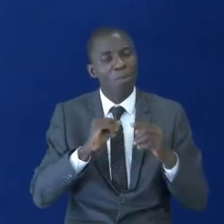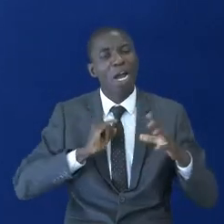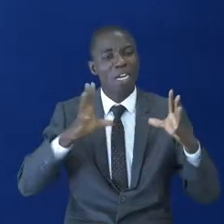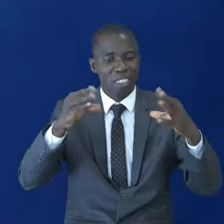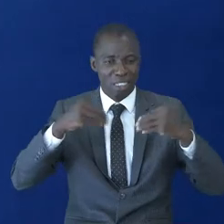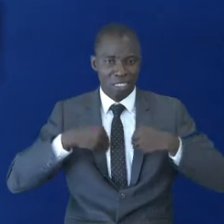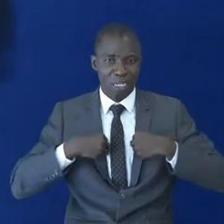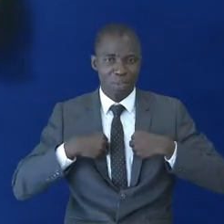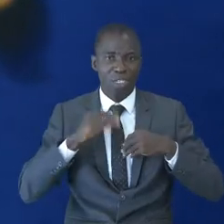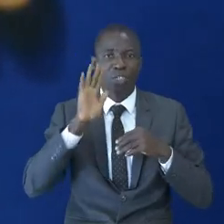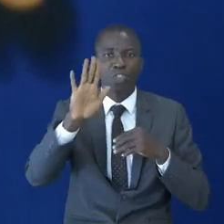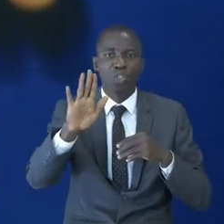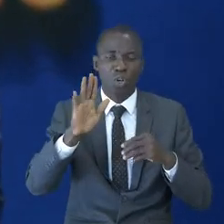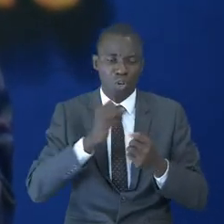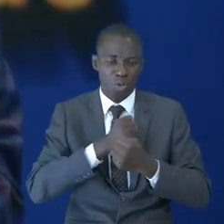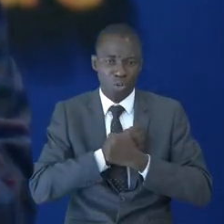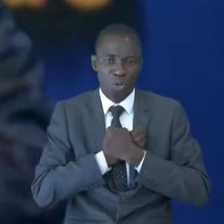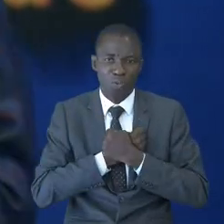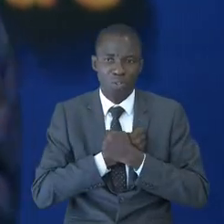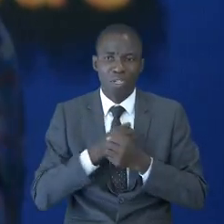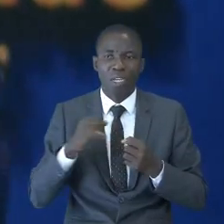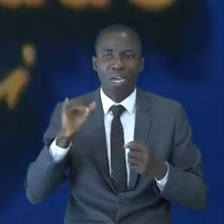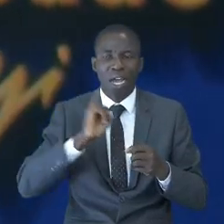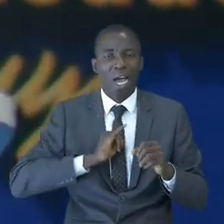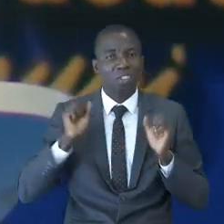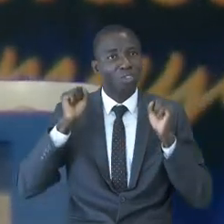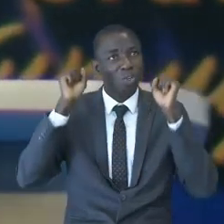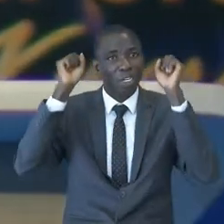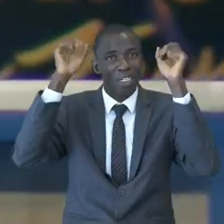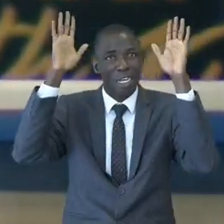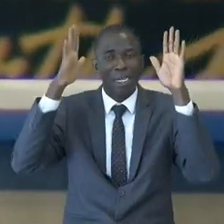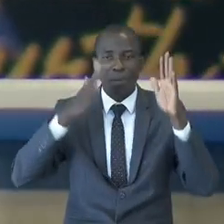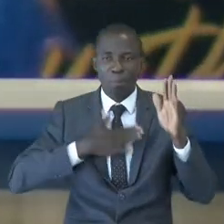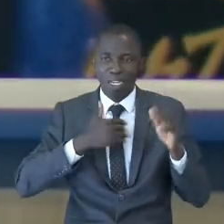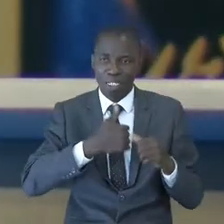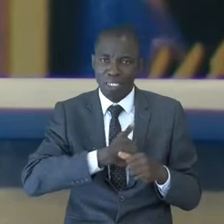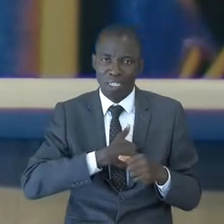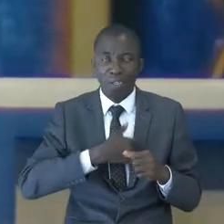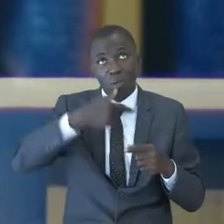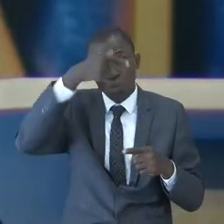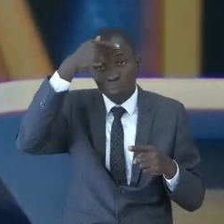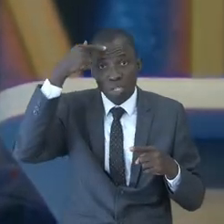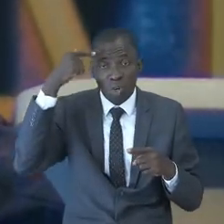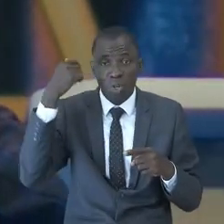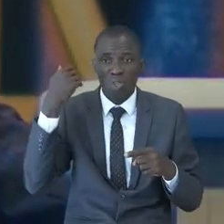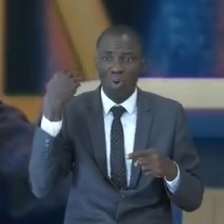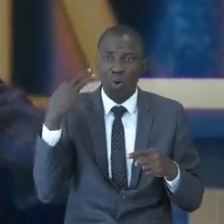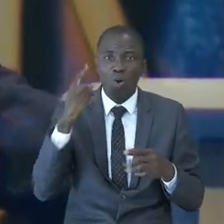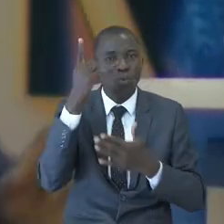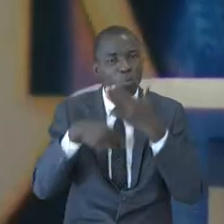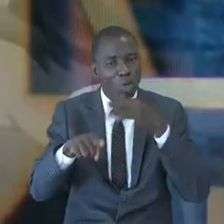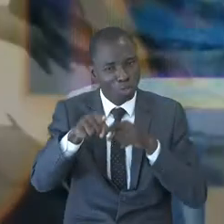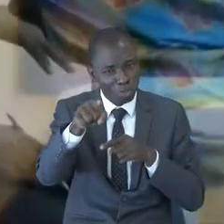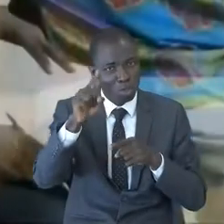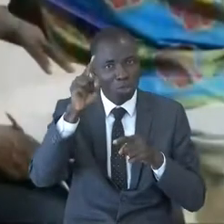give back your love. I surrender myself because of what you have